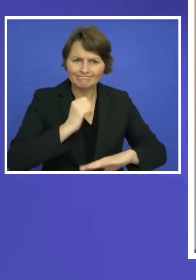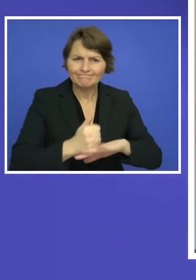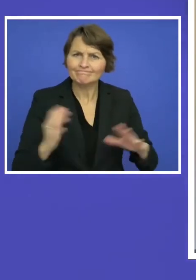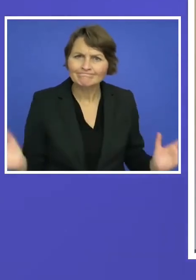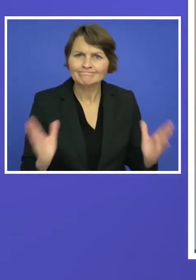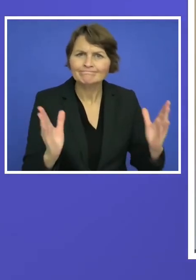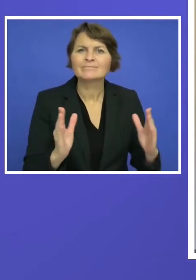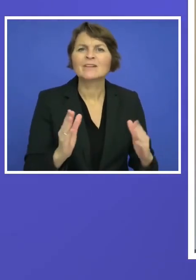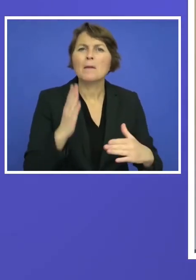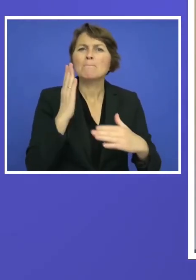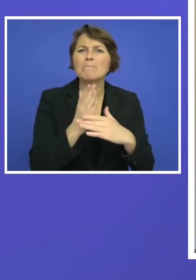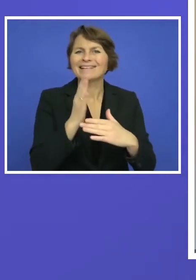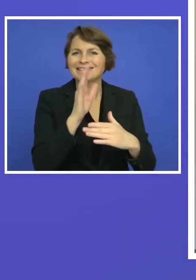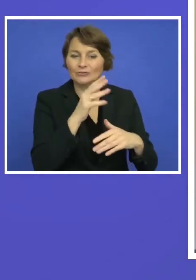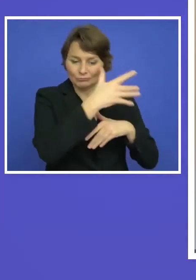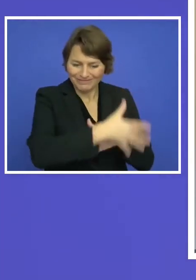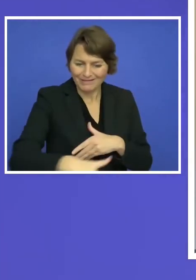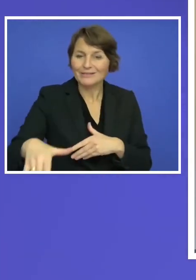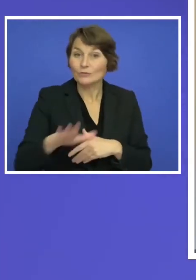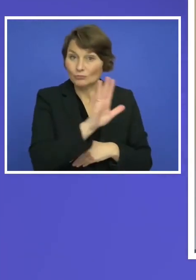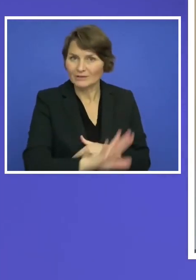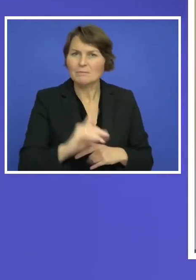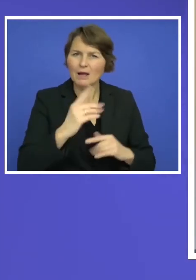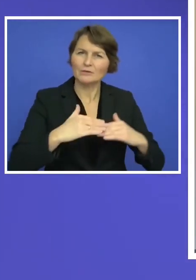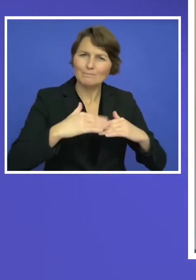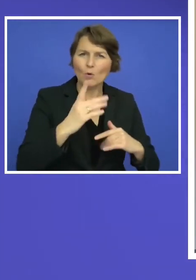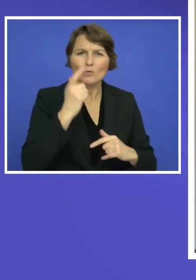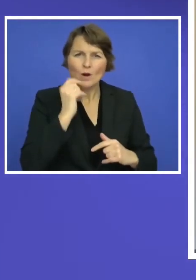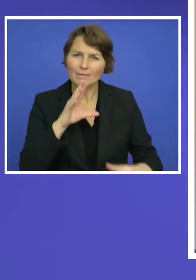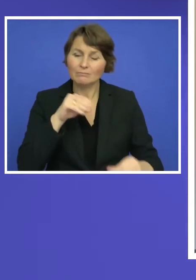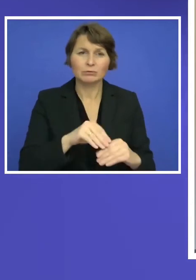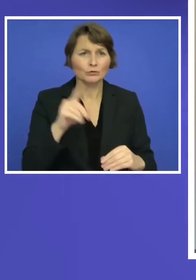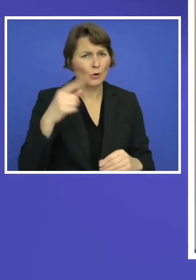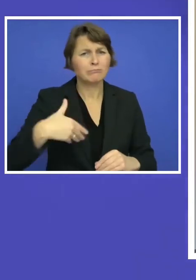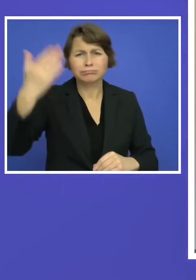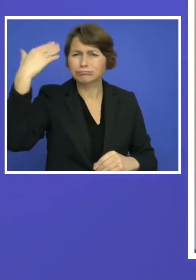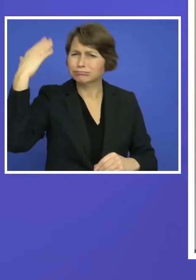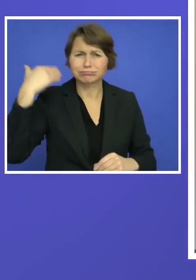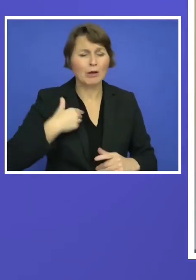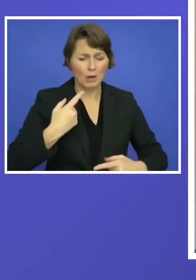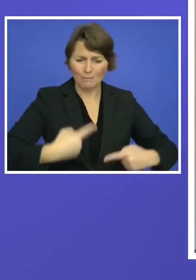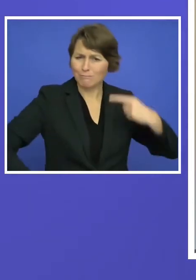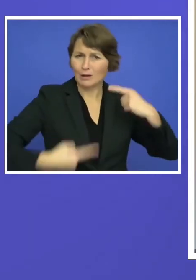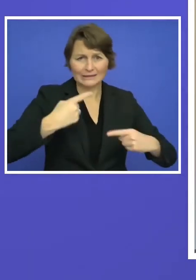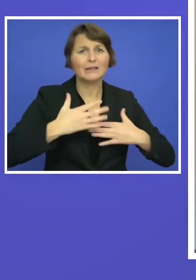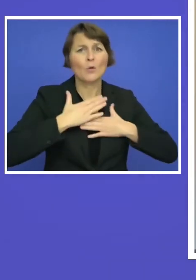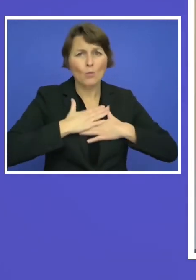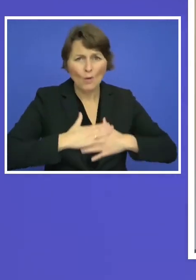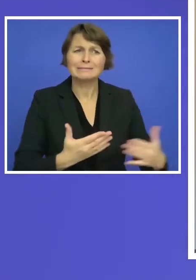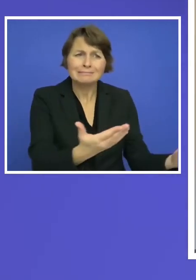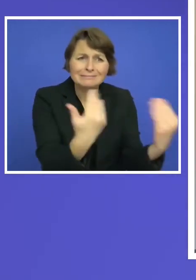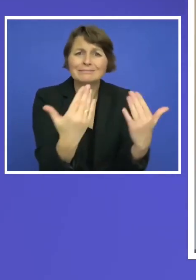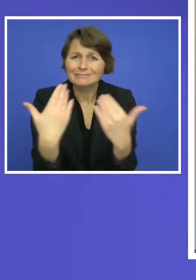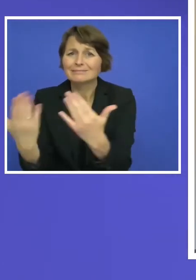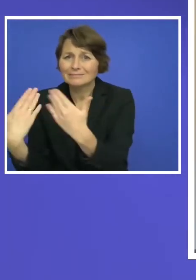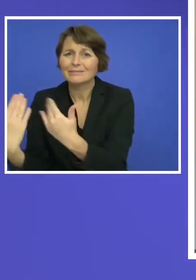upstream political will to include women empowerment and health system strengthening into the political agenda